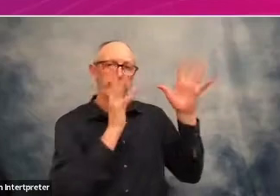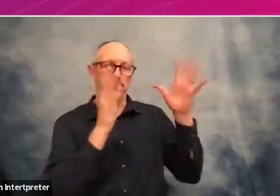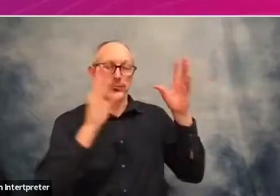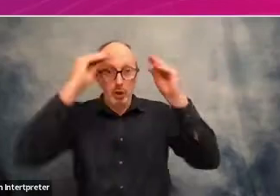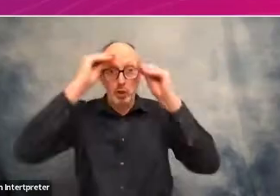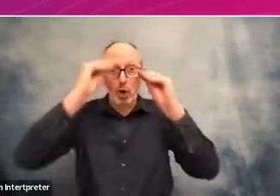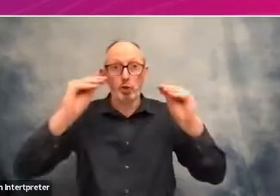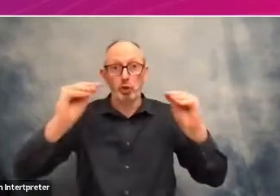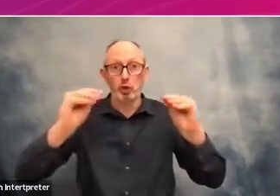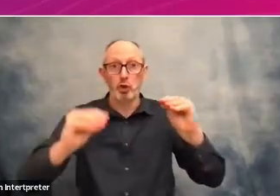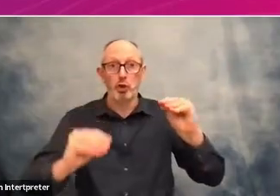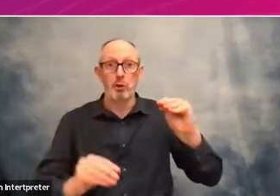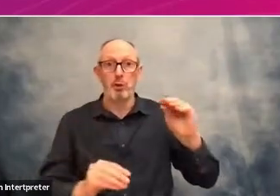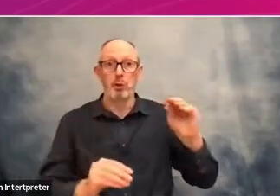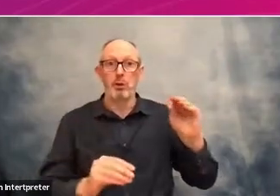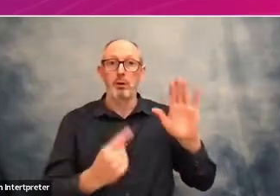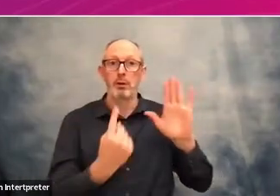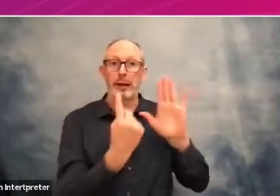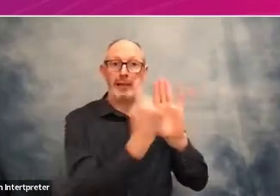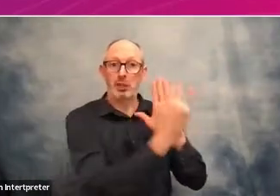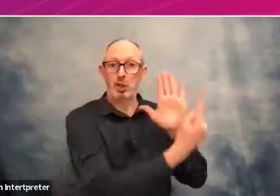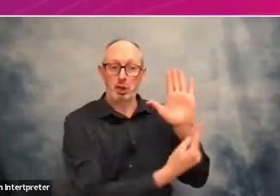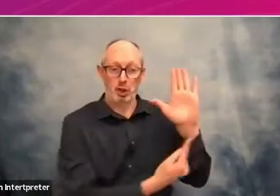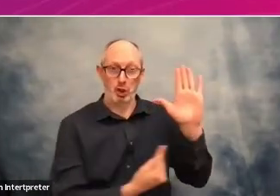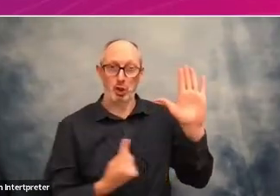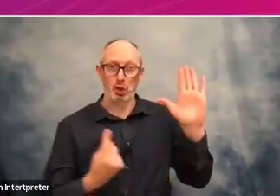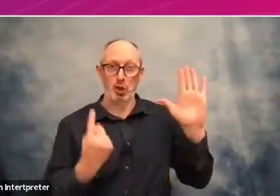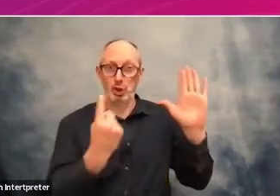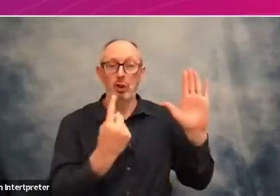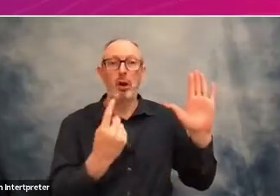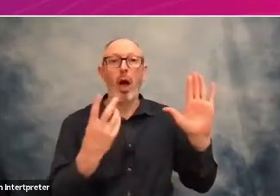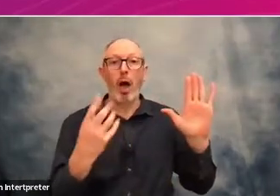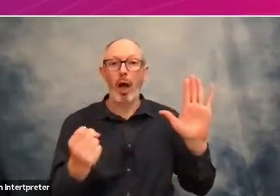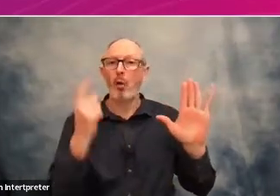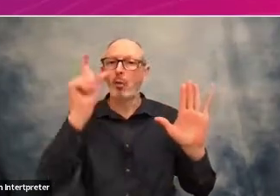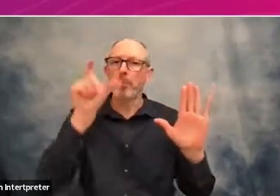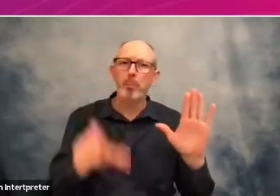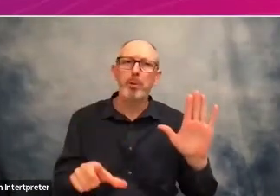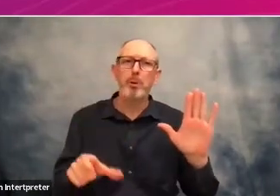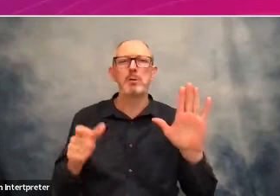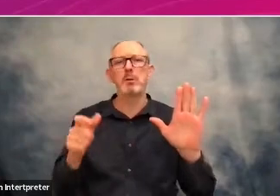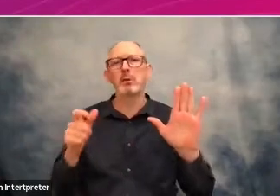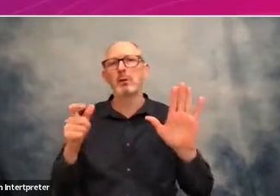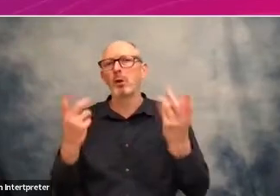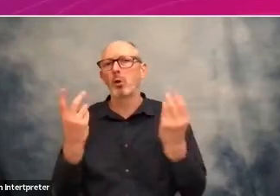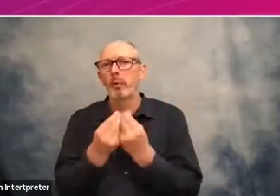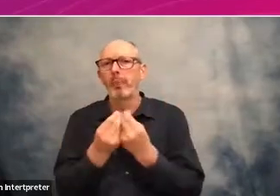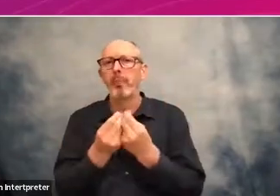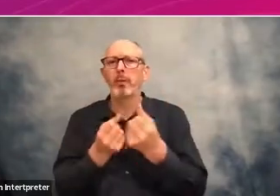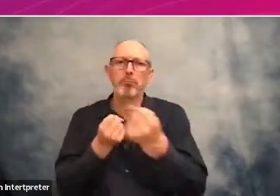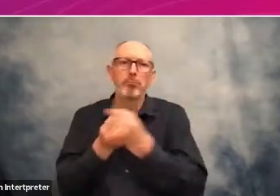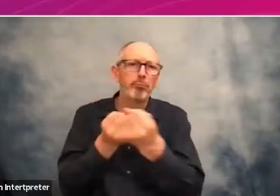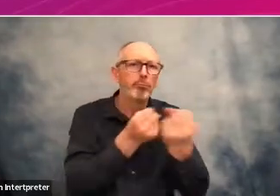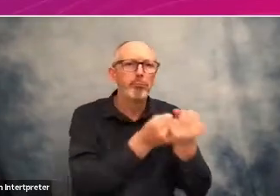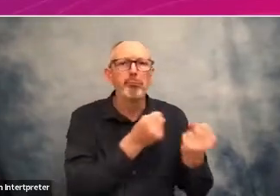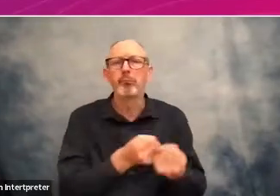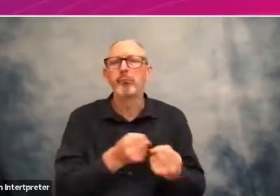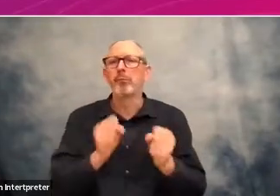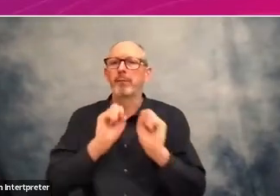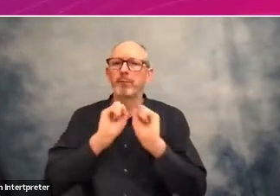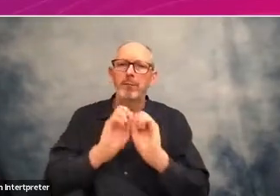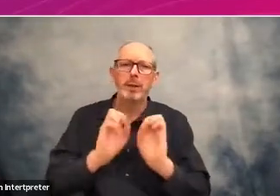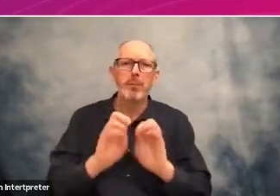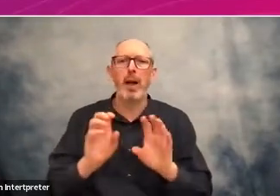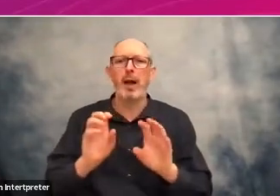founder in this cohort has had someone in their corner, someone who showed up week after week with hard questions, honest feedback, deep expertise,